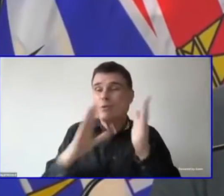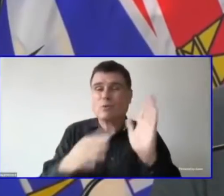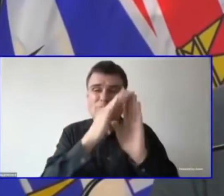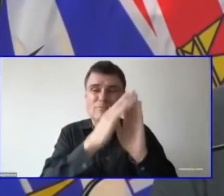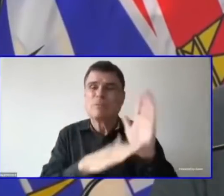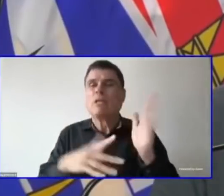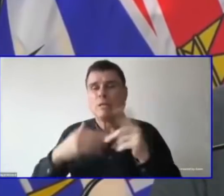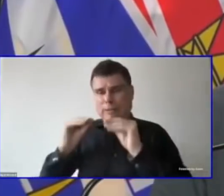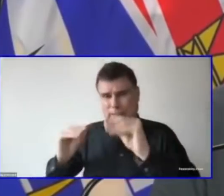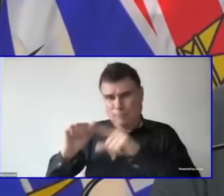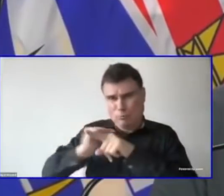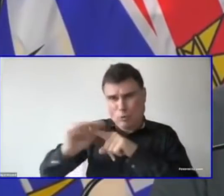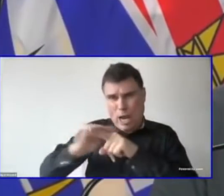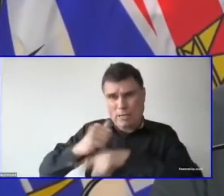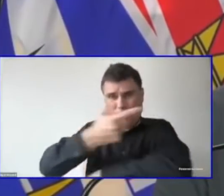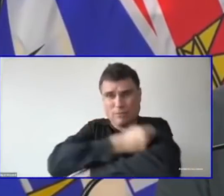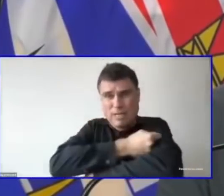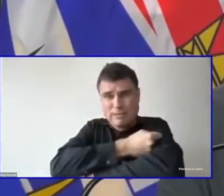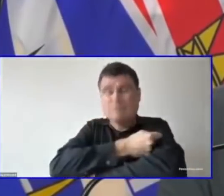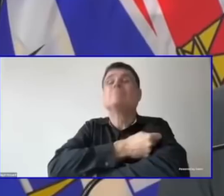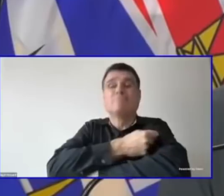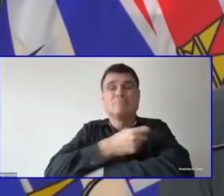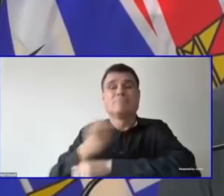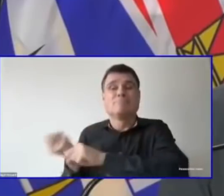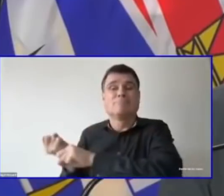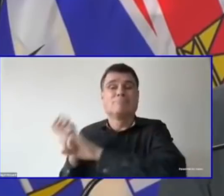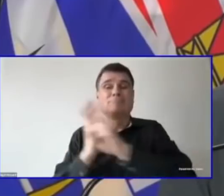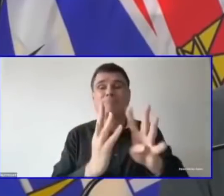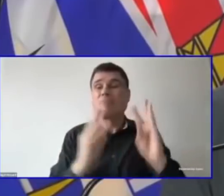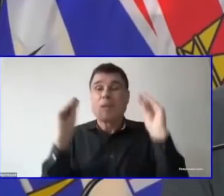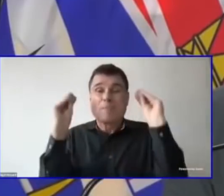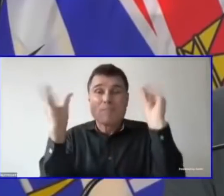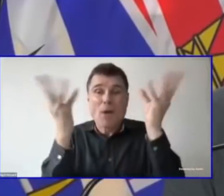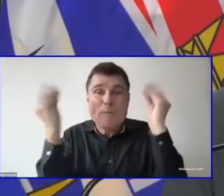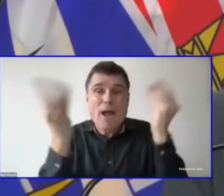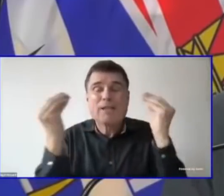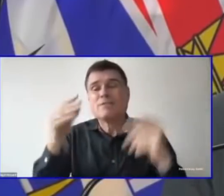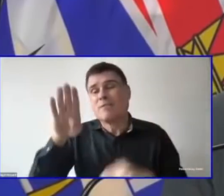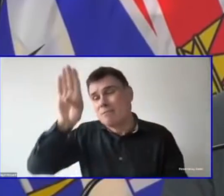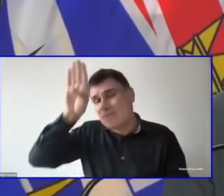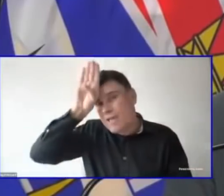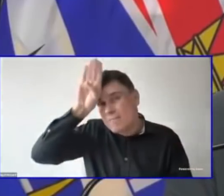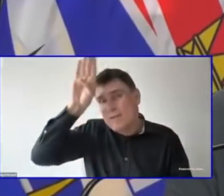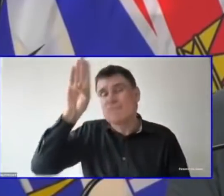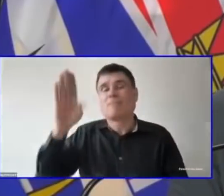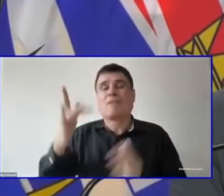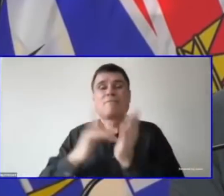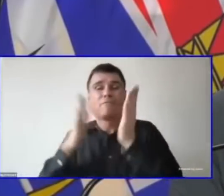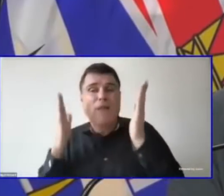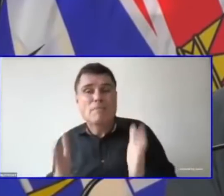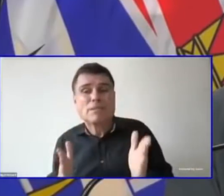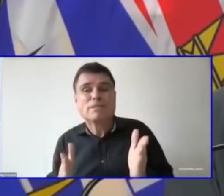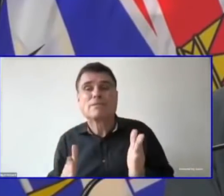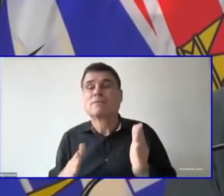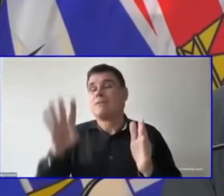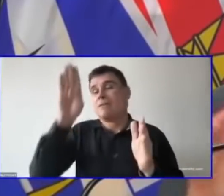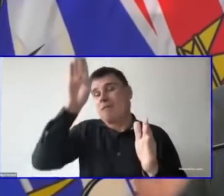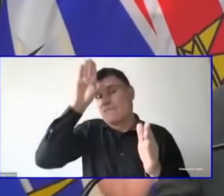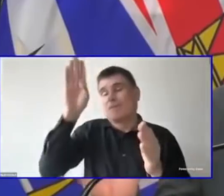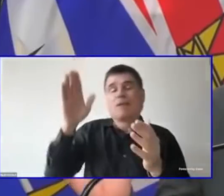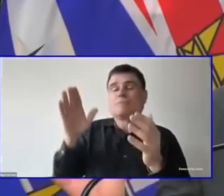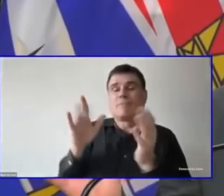on vaccinations, who are working in our clinics. We have paramedics, firefighters, pharmacists, pharmacy technicians. We